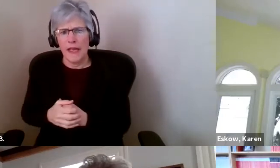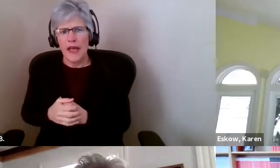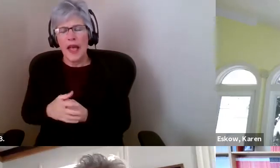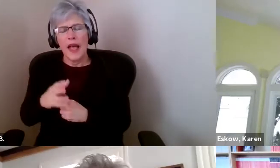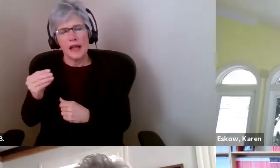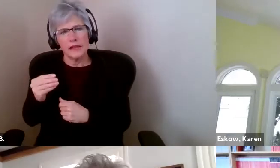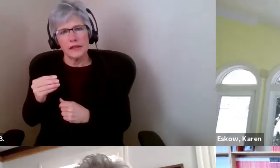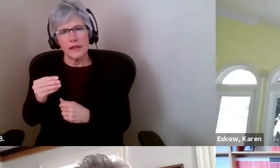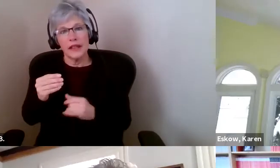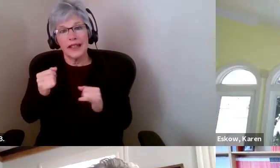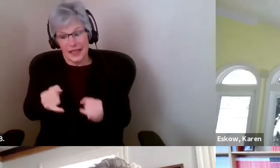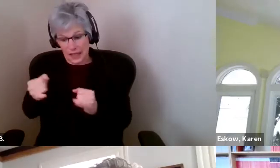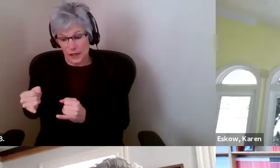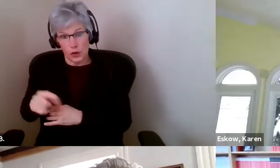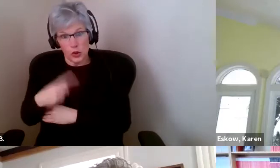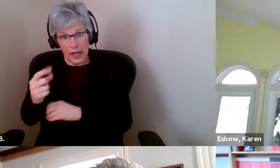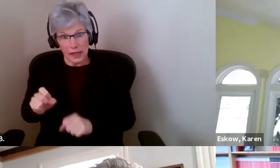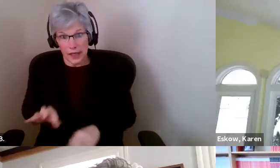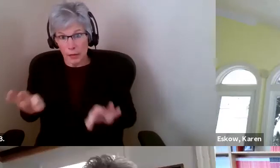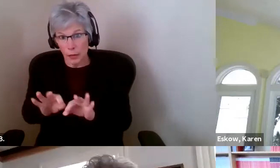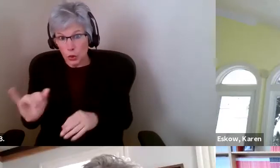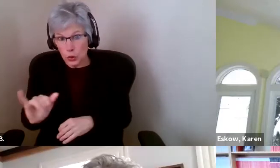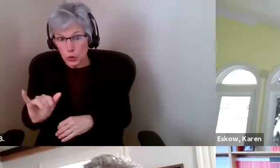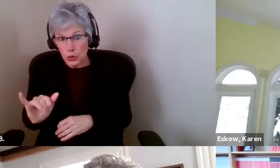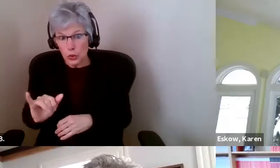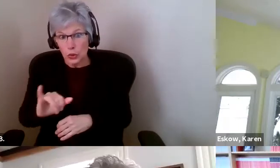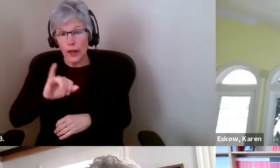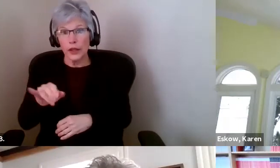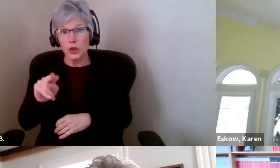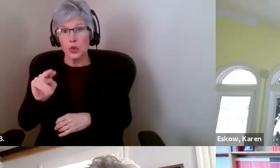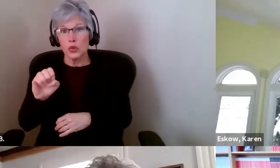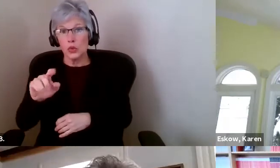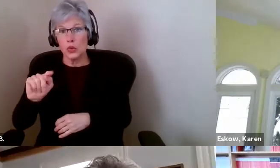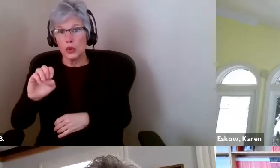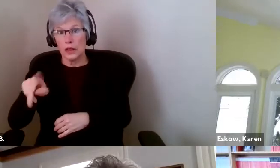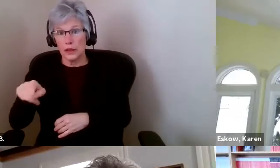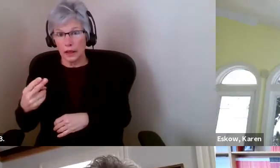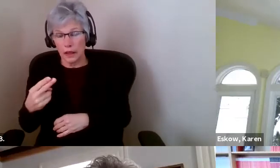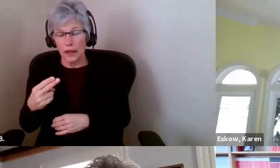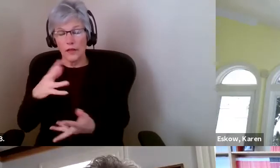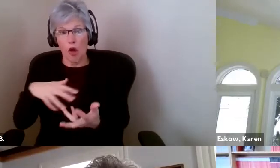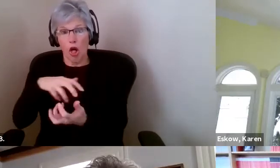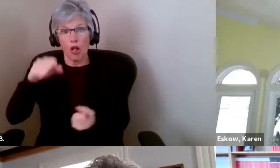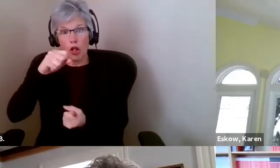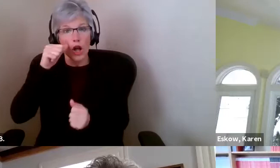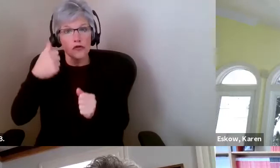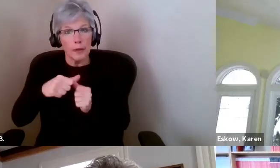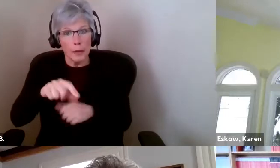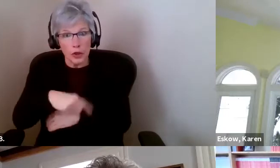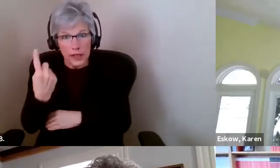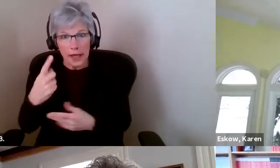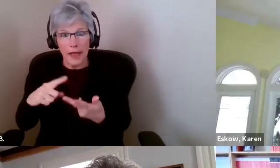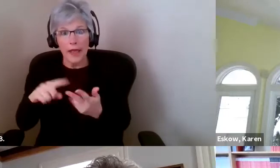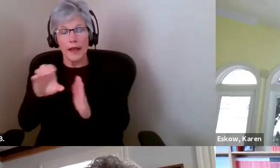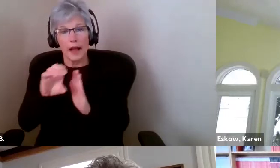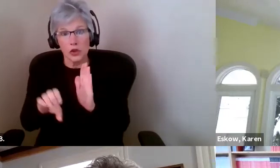individual days can be important too. For example, Juneteenth, Holocaust Remembrance Day, Constitution Day,